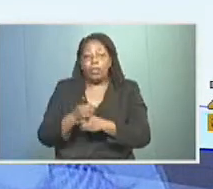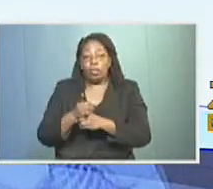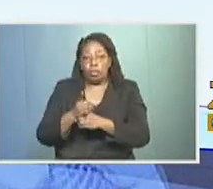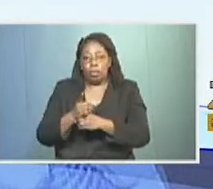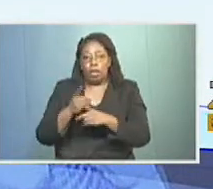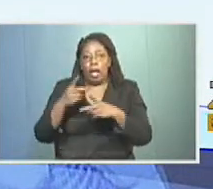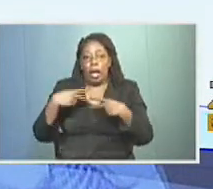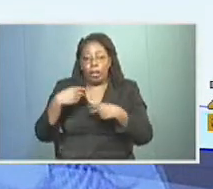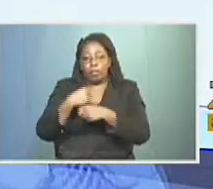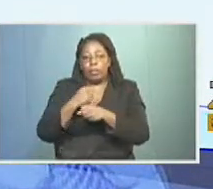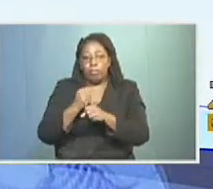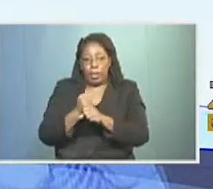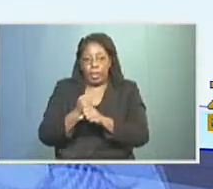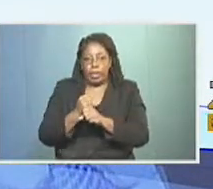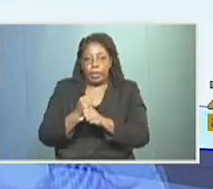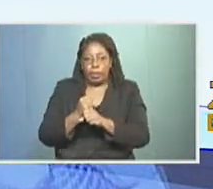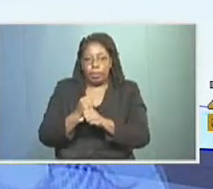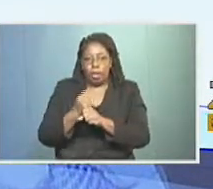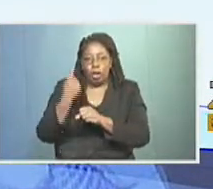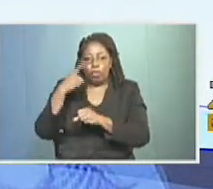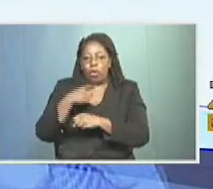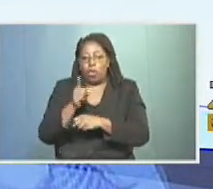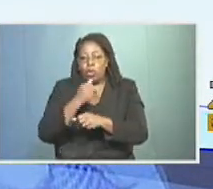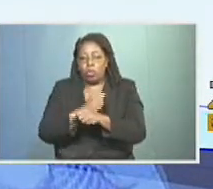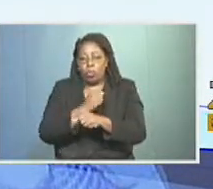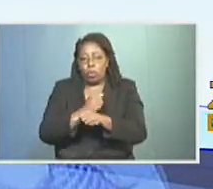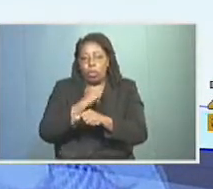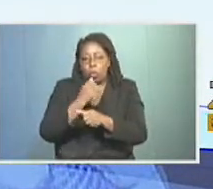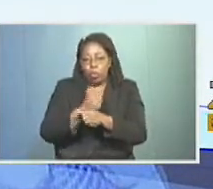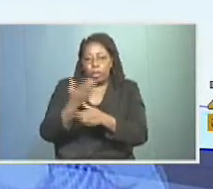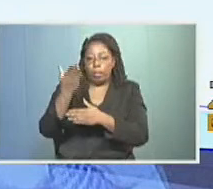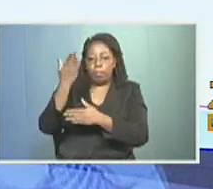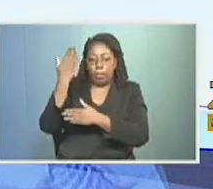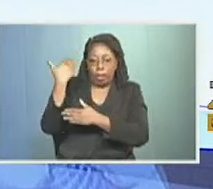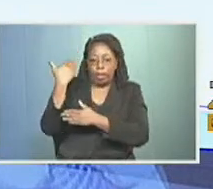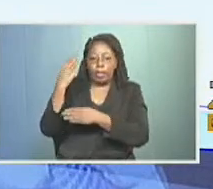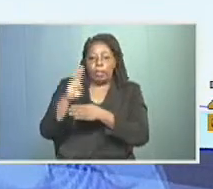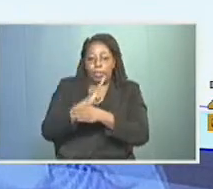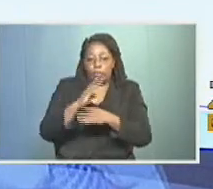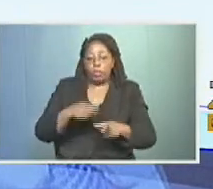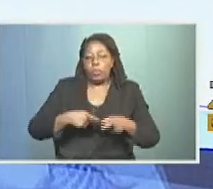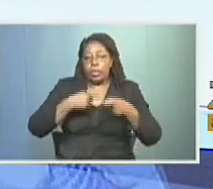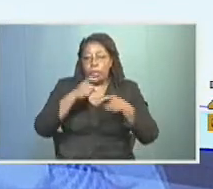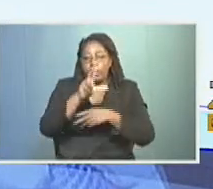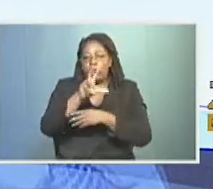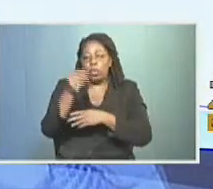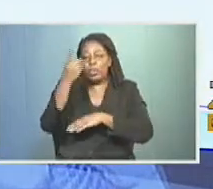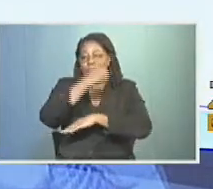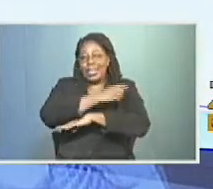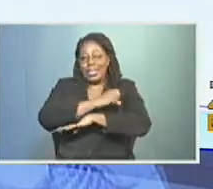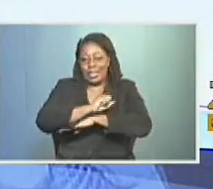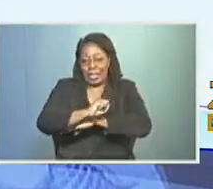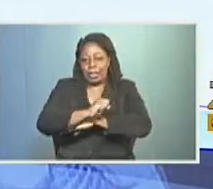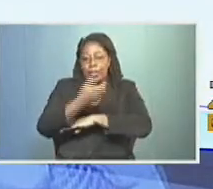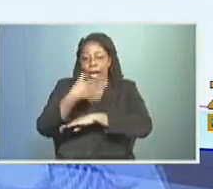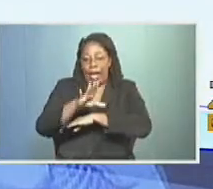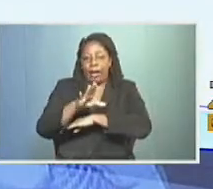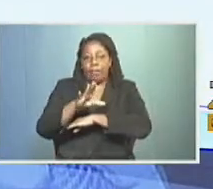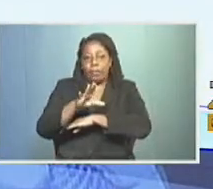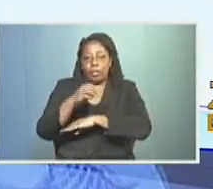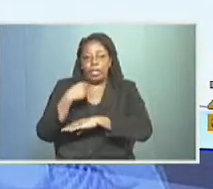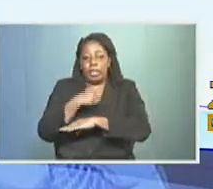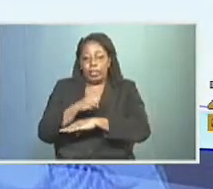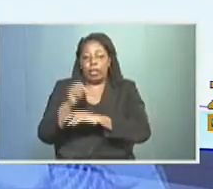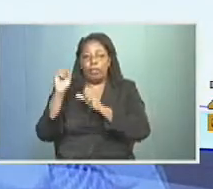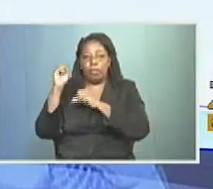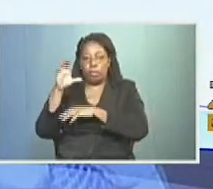made in the case of furloughed workers. Under the former administration, businesses were given 30 days after the state of emergency had